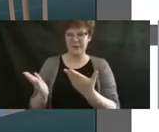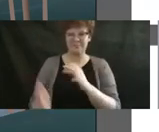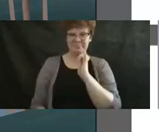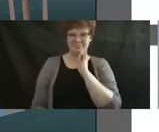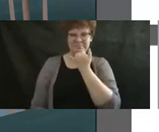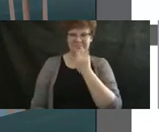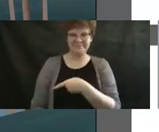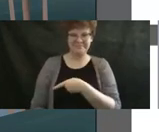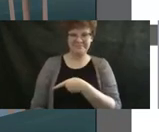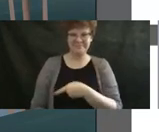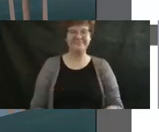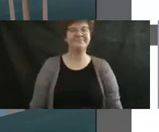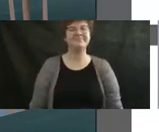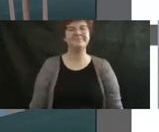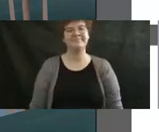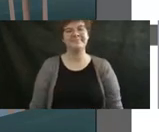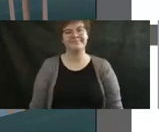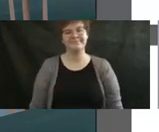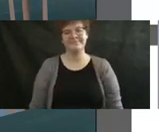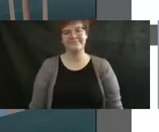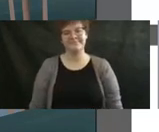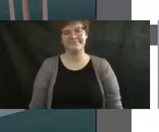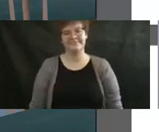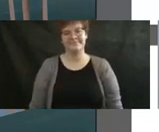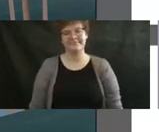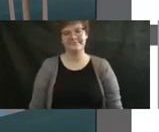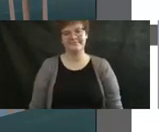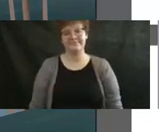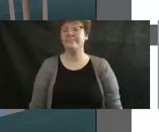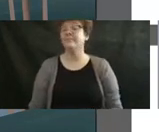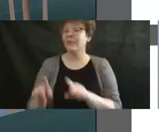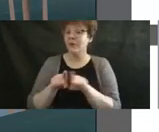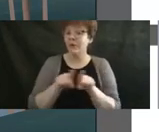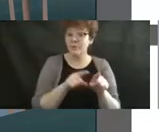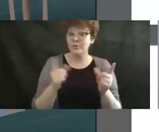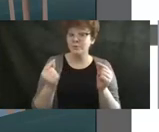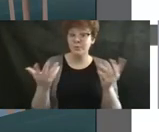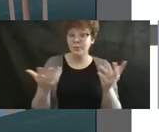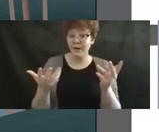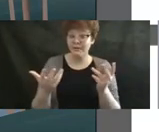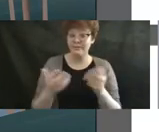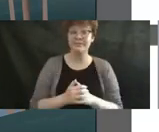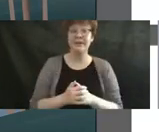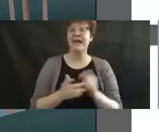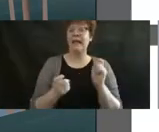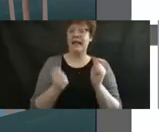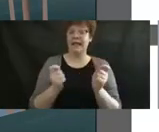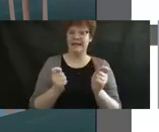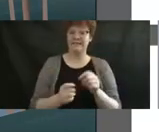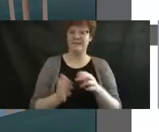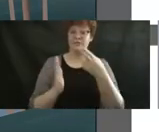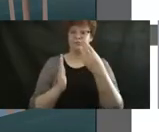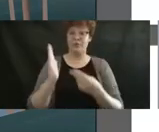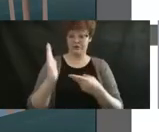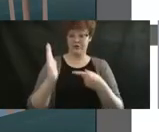Okay. What we can also do is we're going to go ahead and edit a brush. And that applies to this one. So if